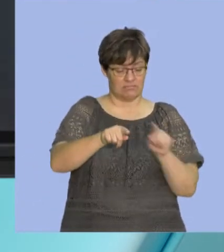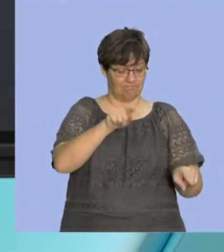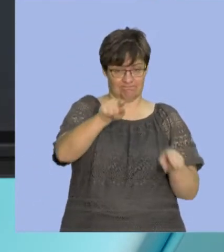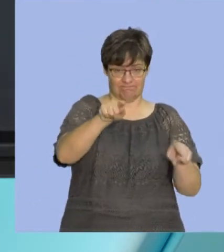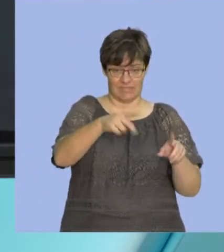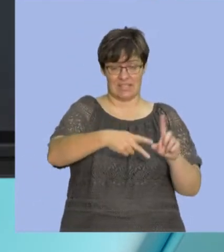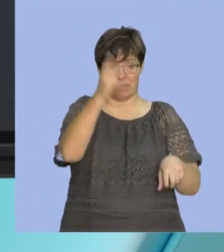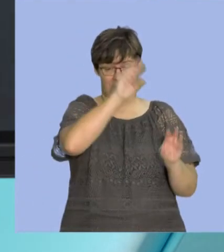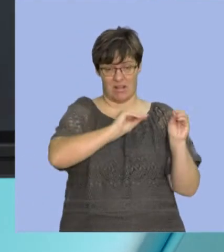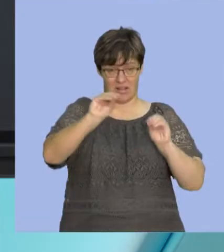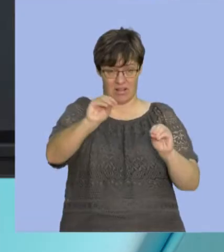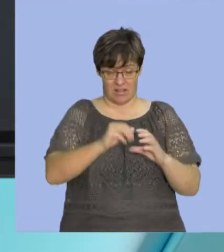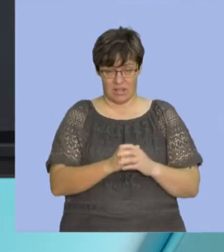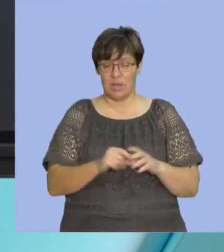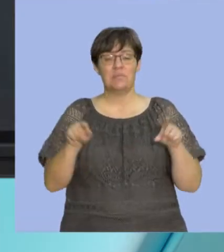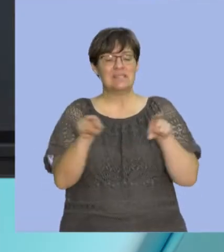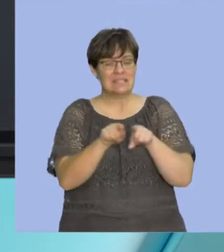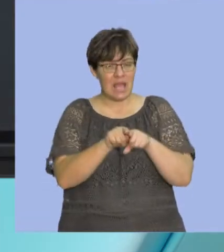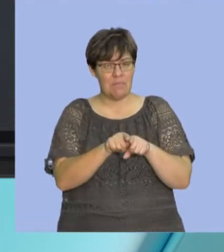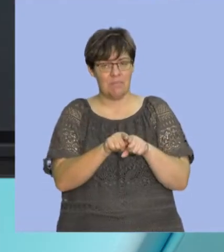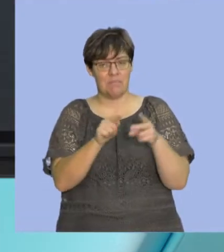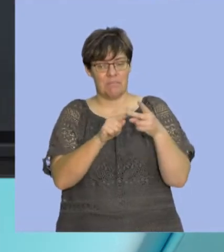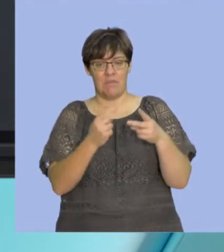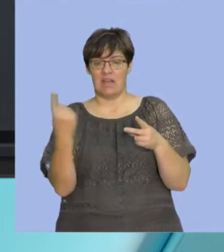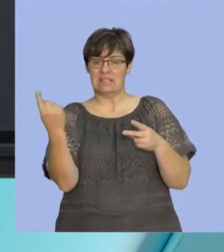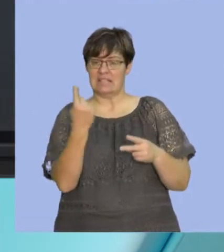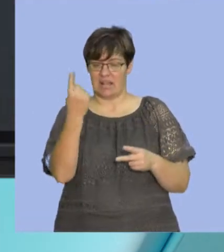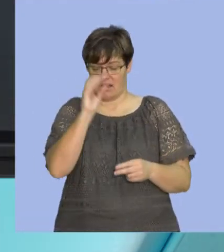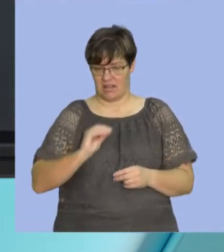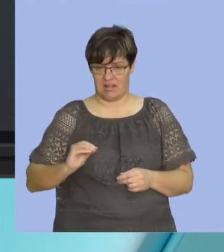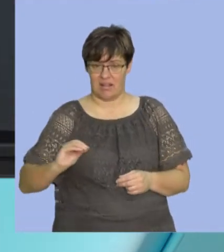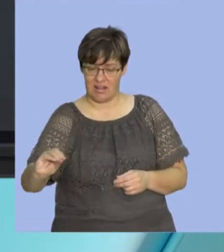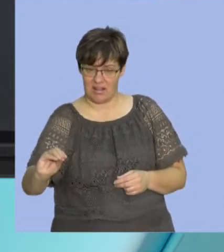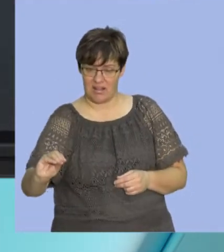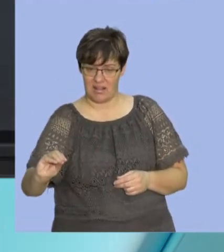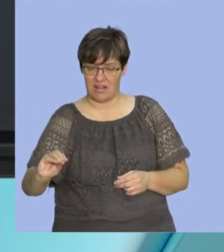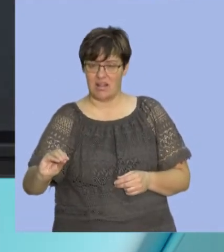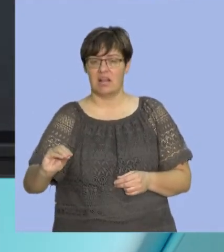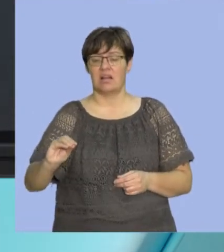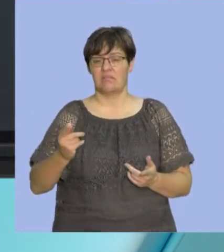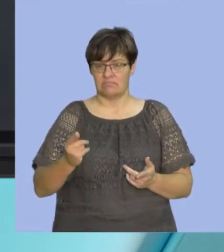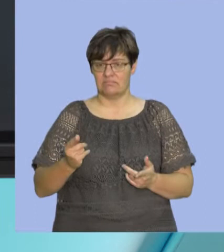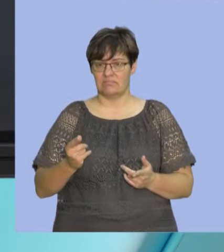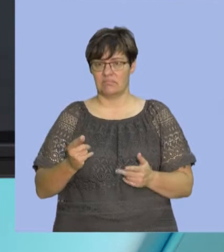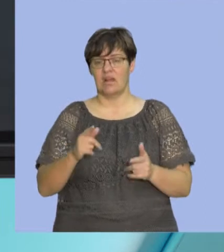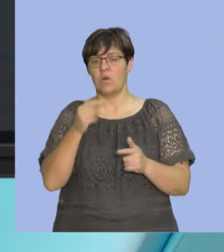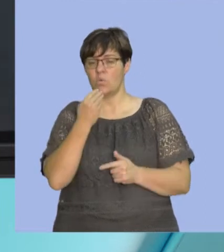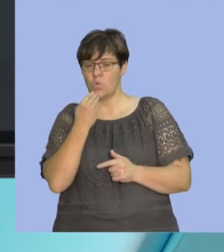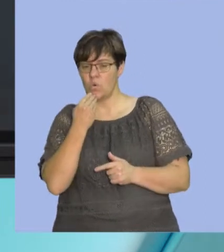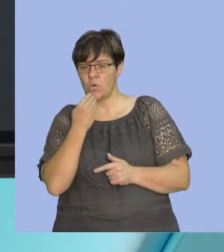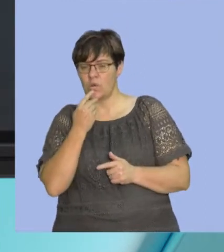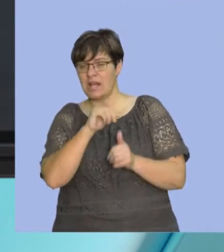entry, but you also make a single entry in the respective subsidiary